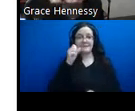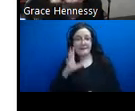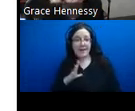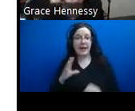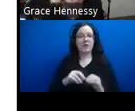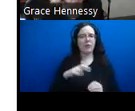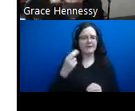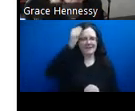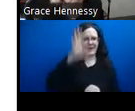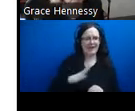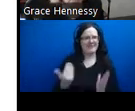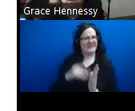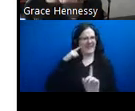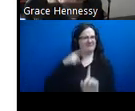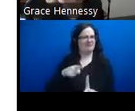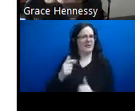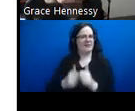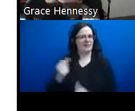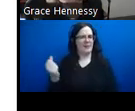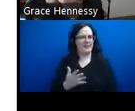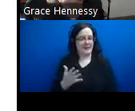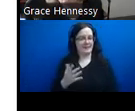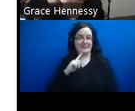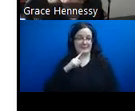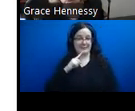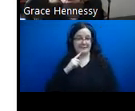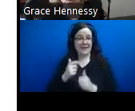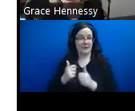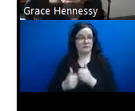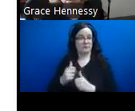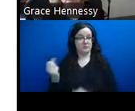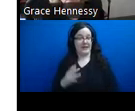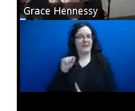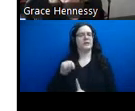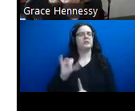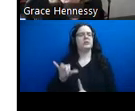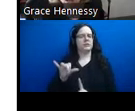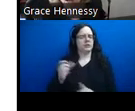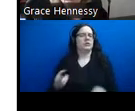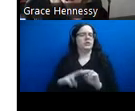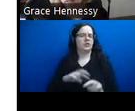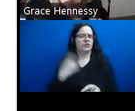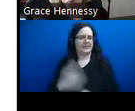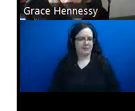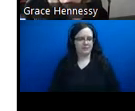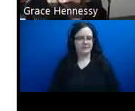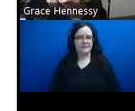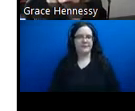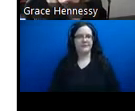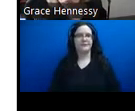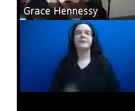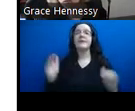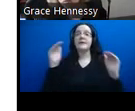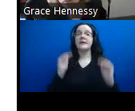the problem gambling, having significant gambling problems really does incur this increased risk. Lastly, I want to look